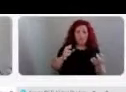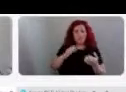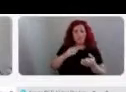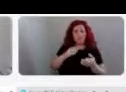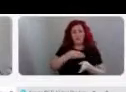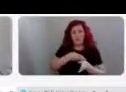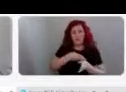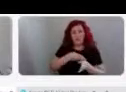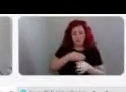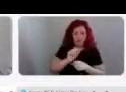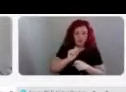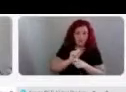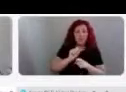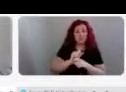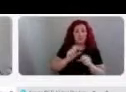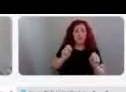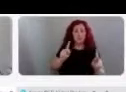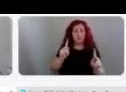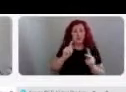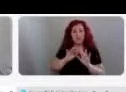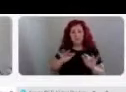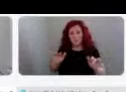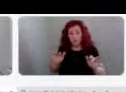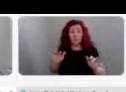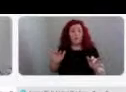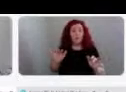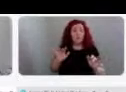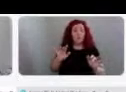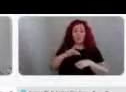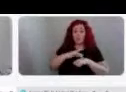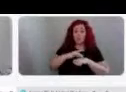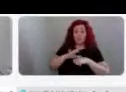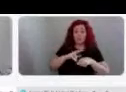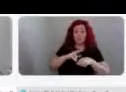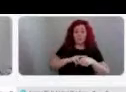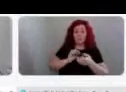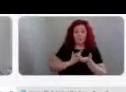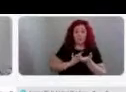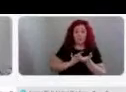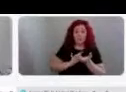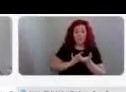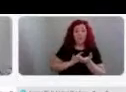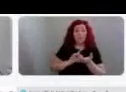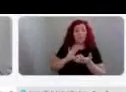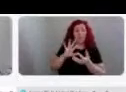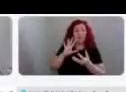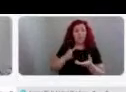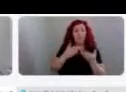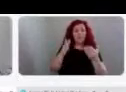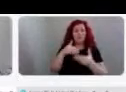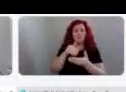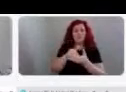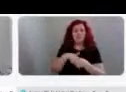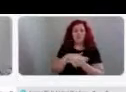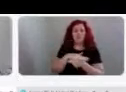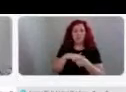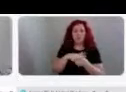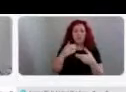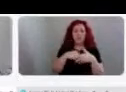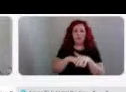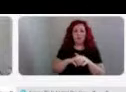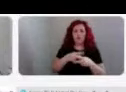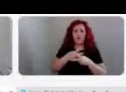opportunities and interests and similar the geographical nature of medical resources offers a centralized location of integrated